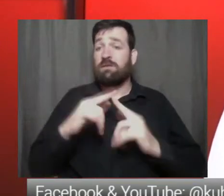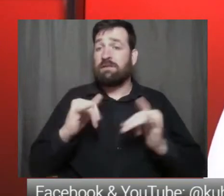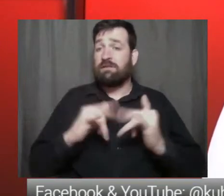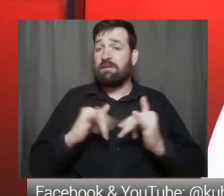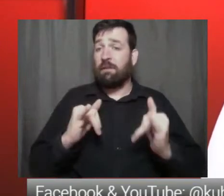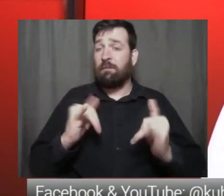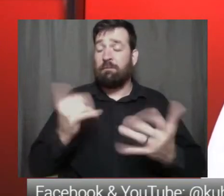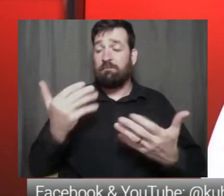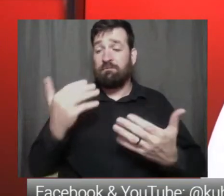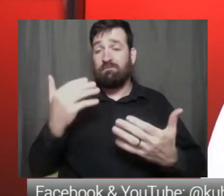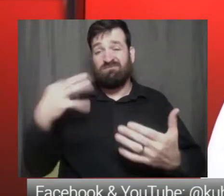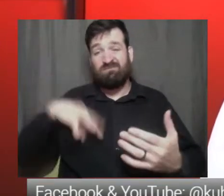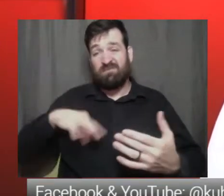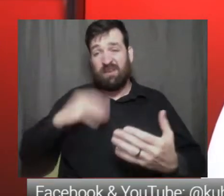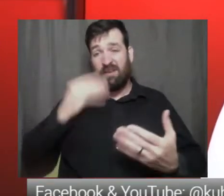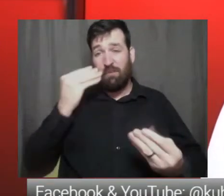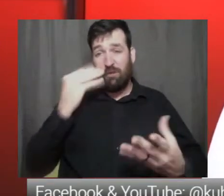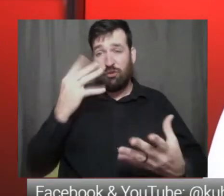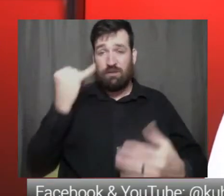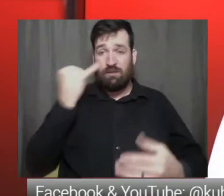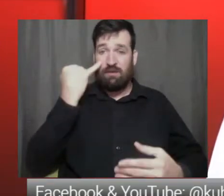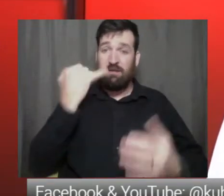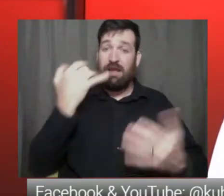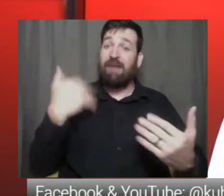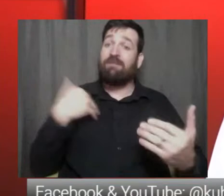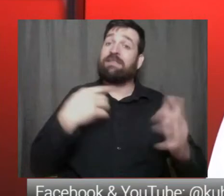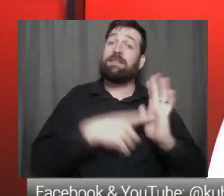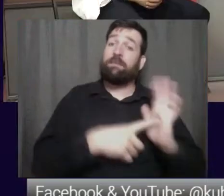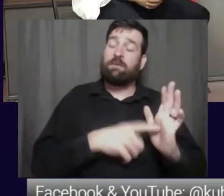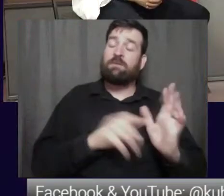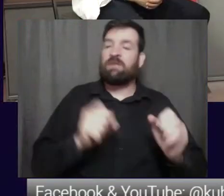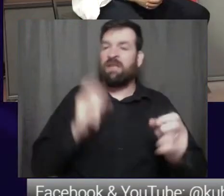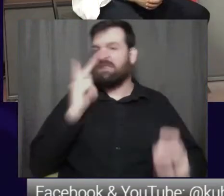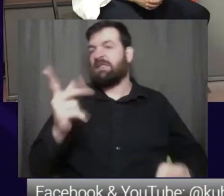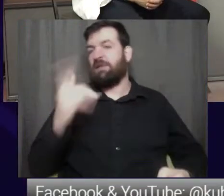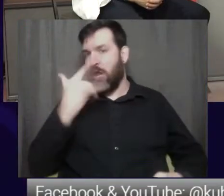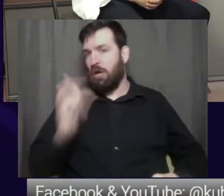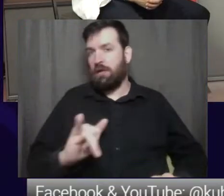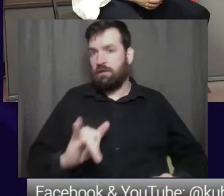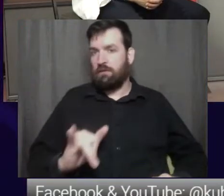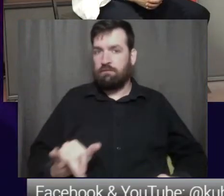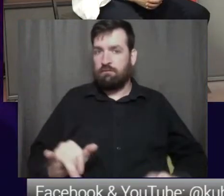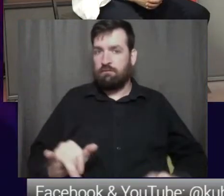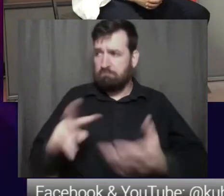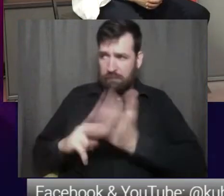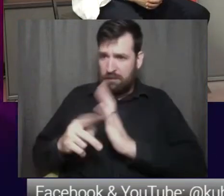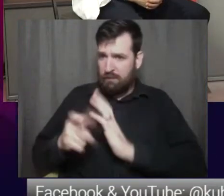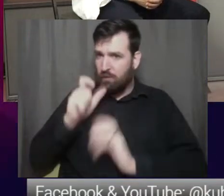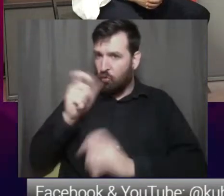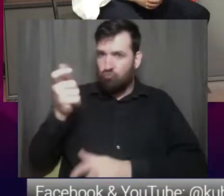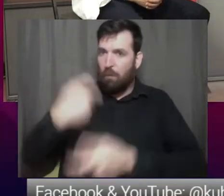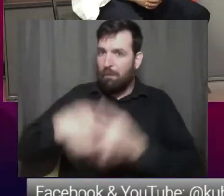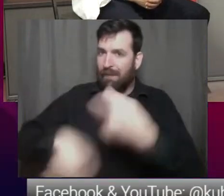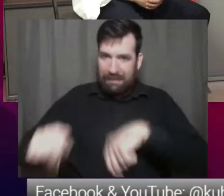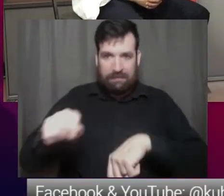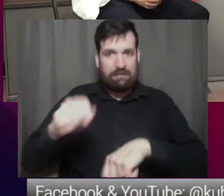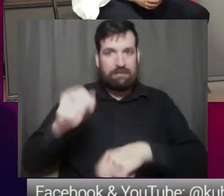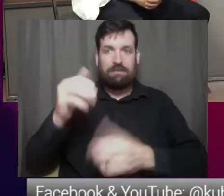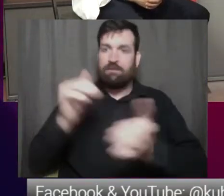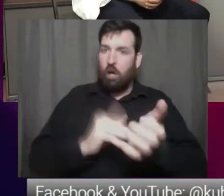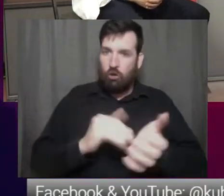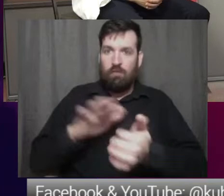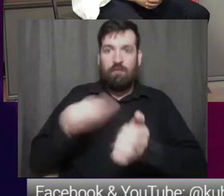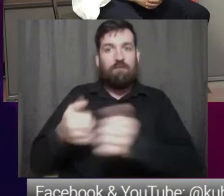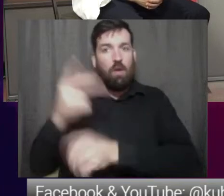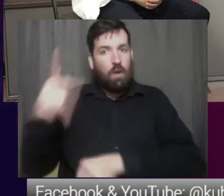If someone has symptoms, we can see what's going on electrically at that time. So none of these would replace the care of a doctor and follow-ups and checkups, but they're